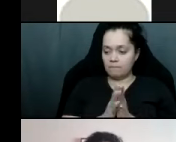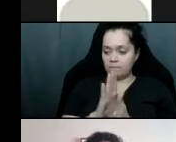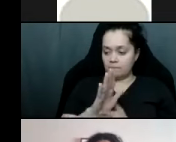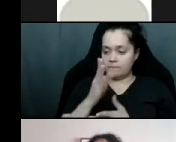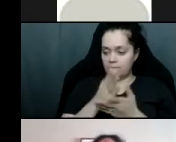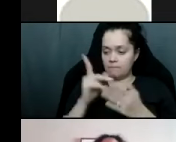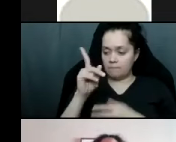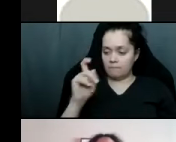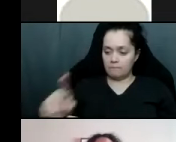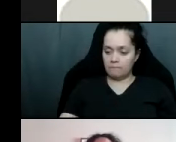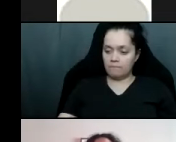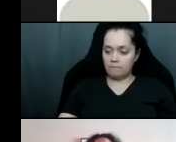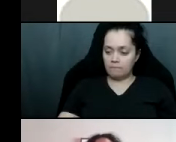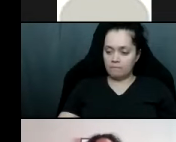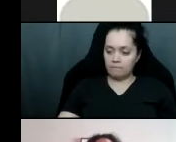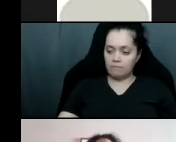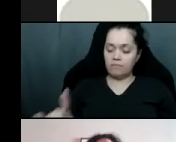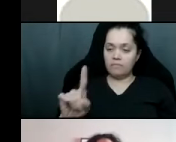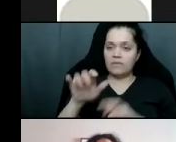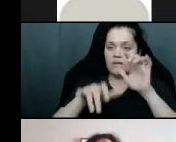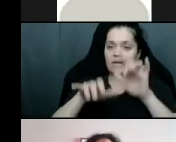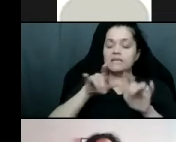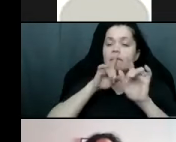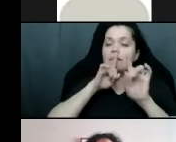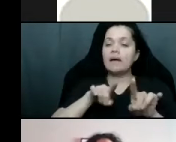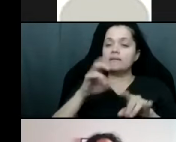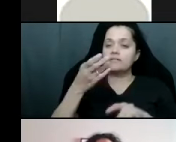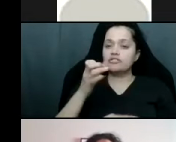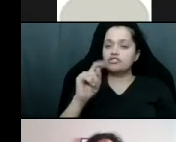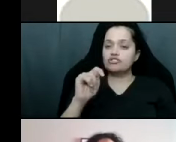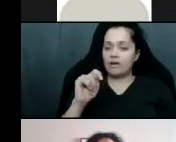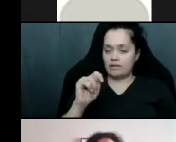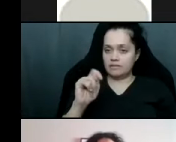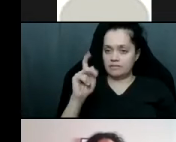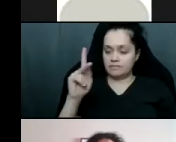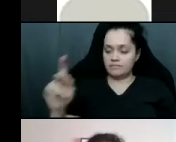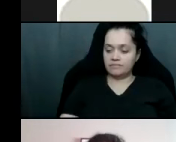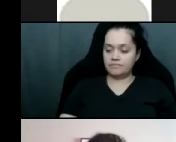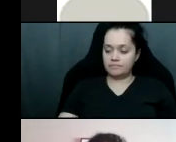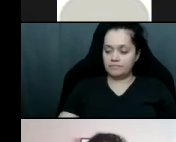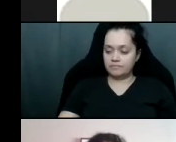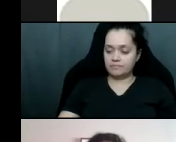questions for you to put your answer in the chat to start.